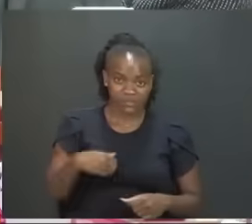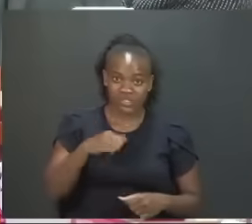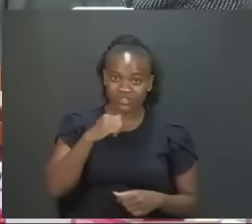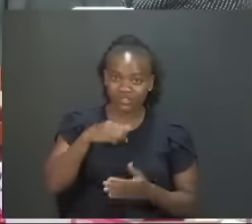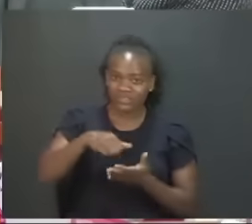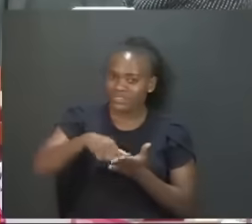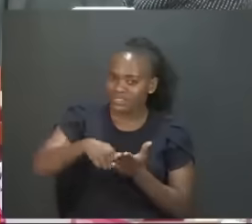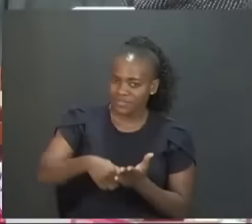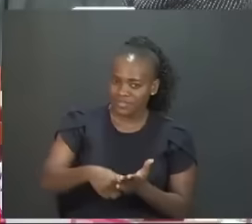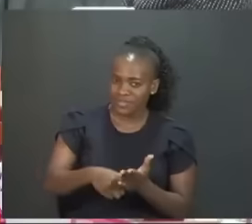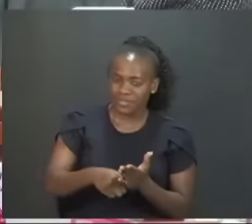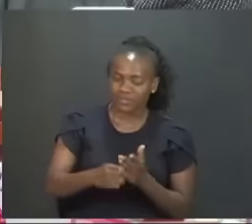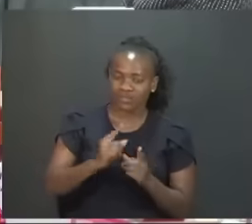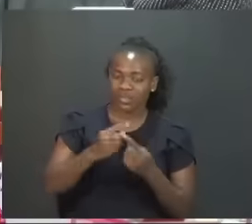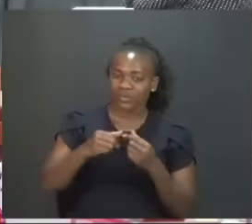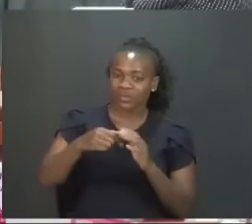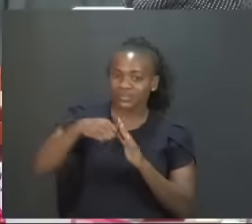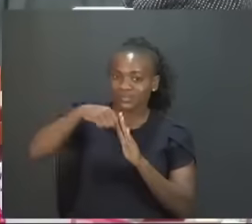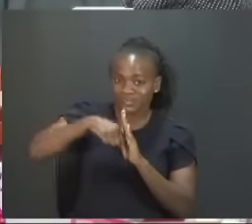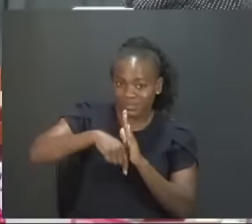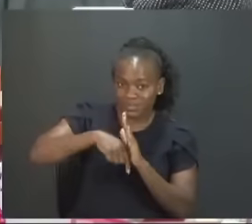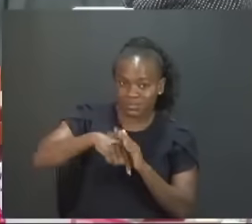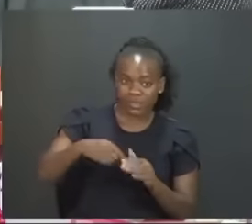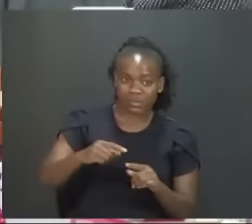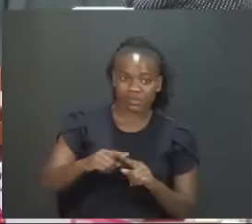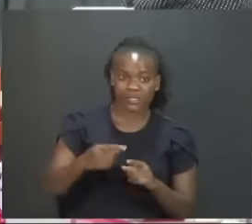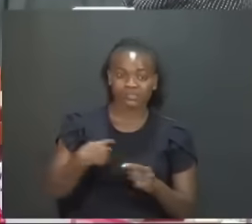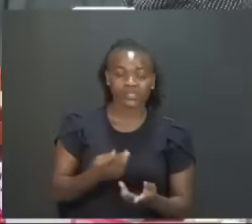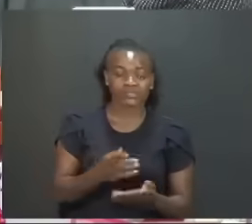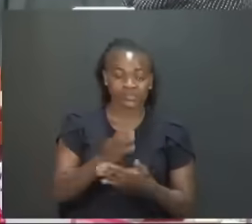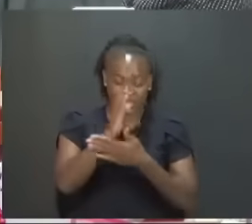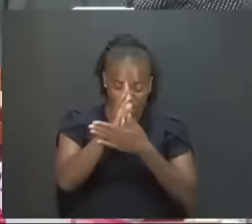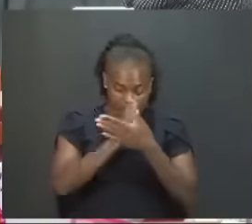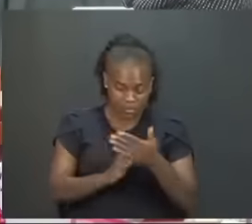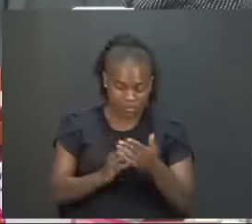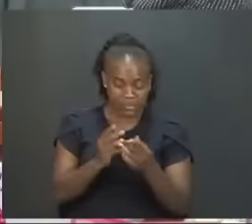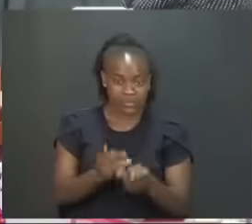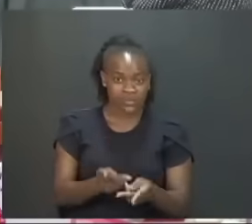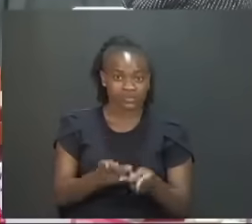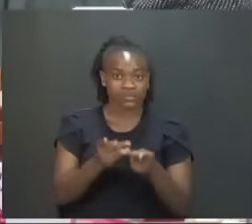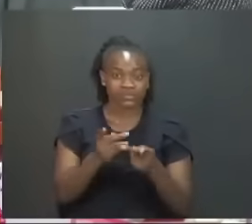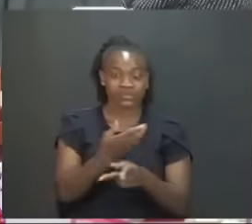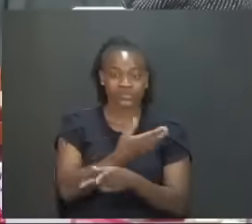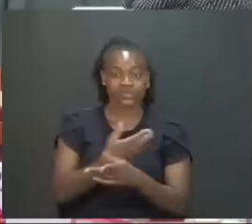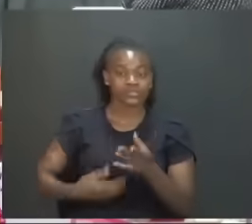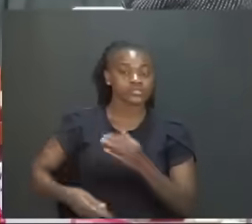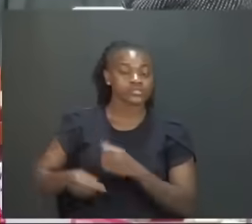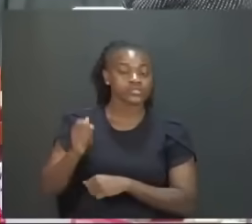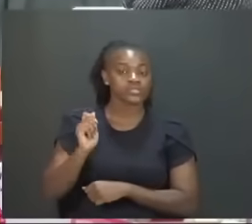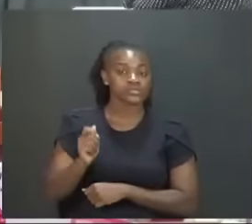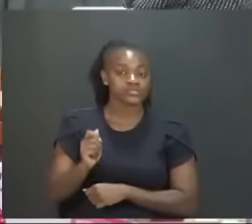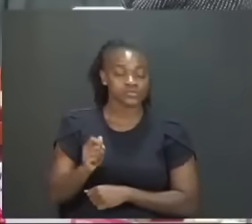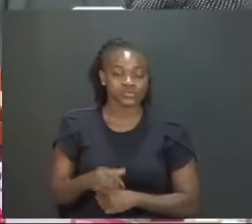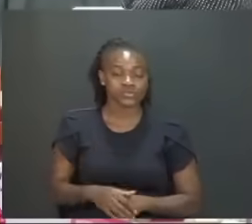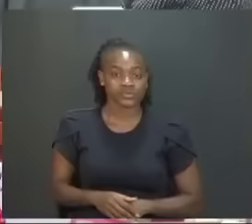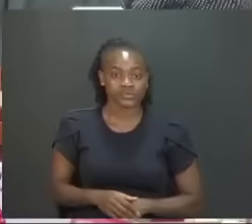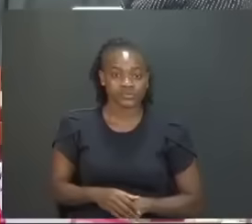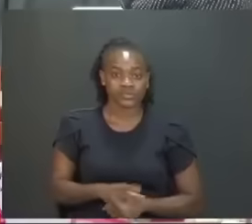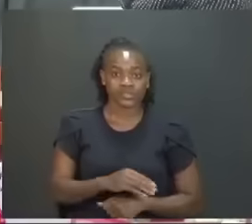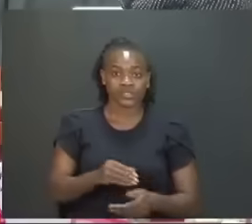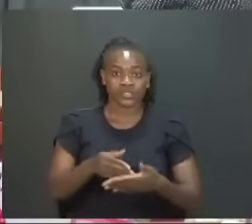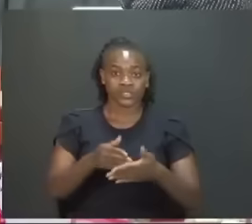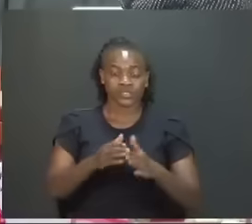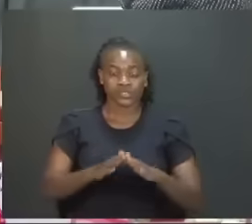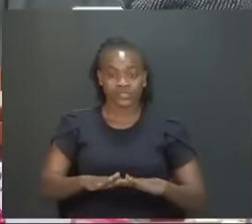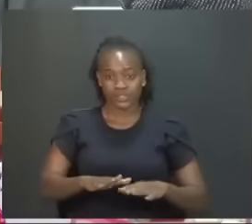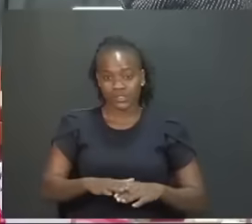details. I humbly want to suggest to my good friend, the Chief Whip, and the Leader of the